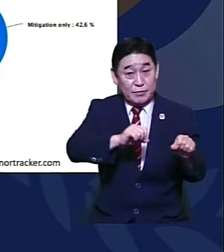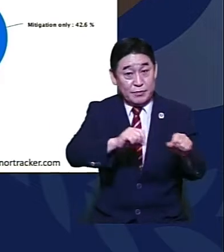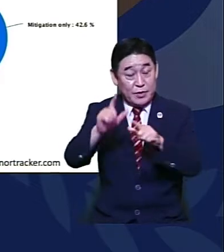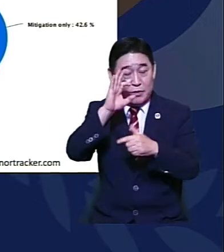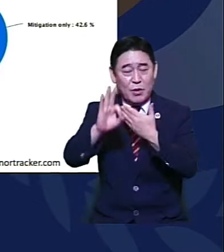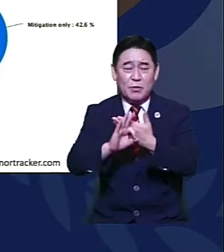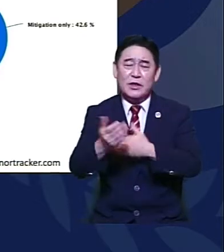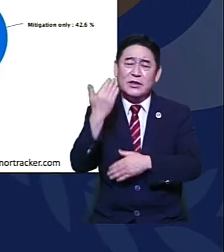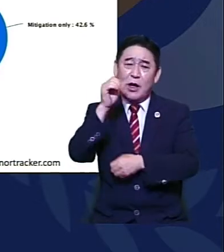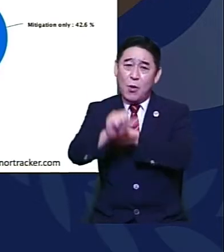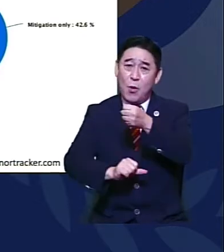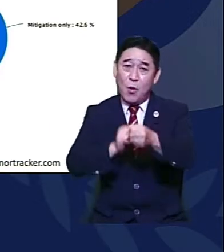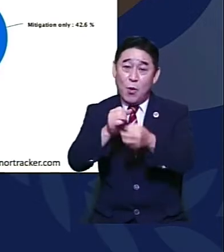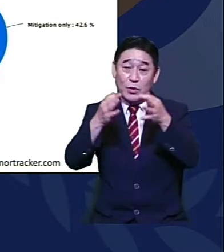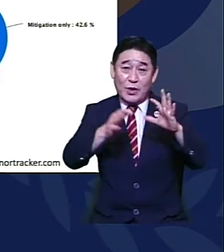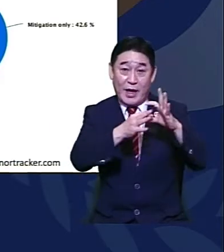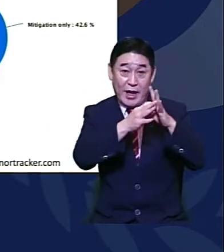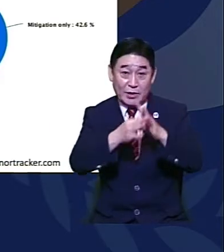at